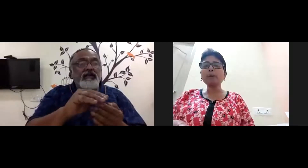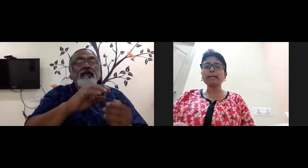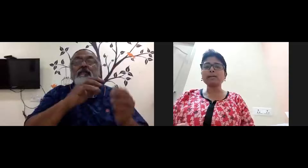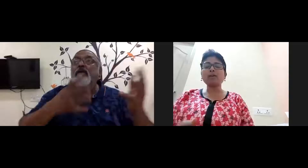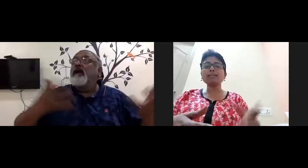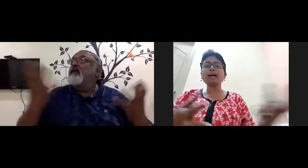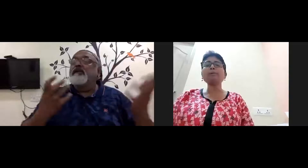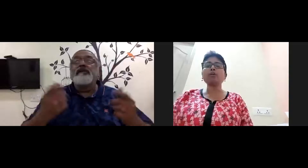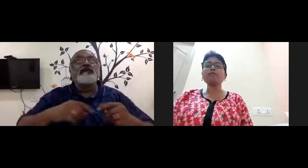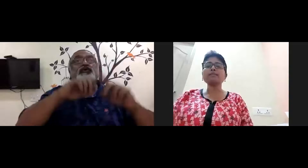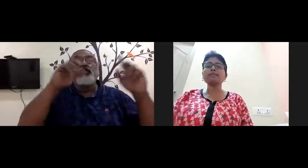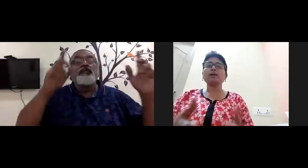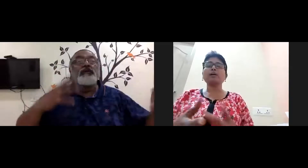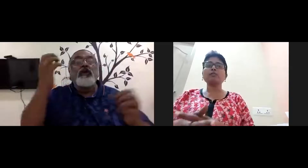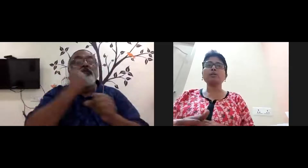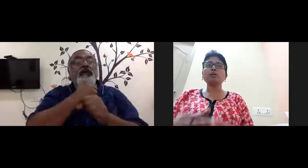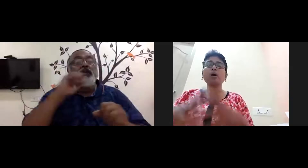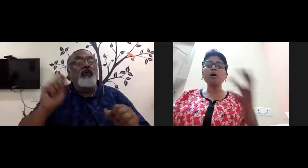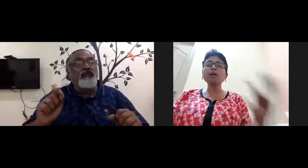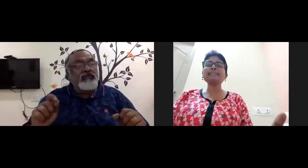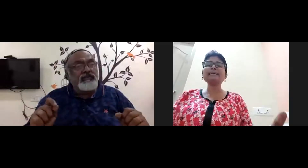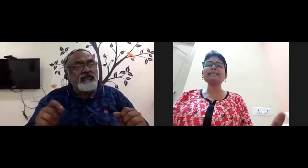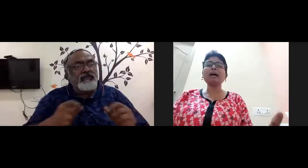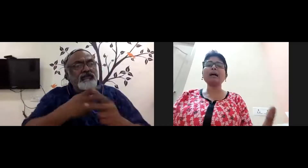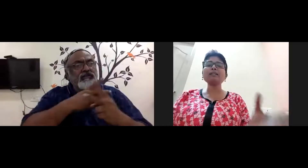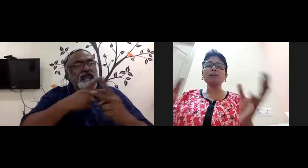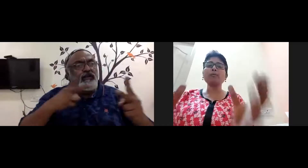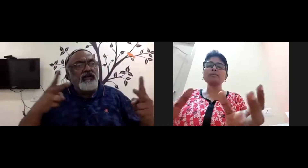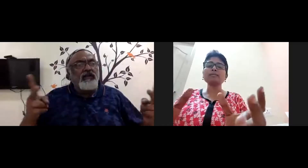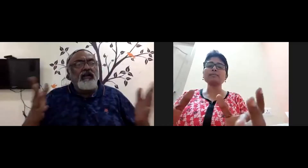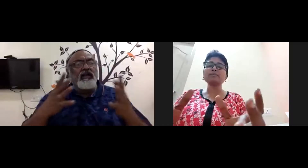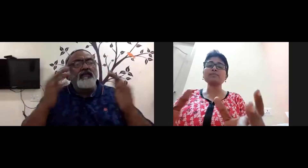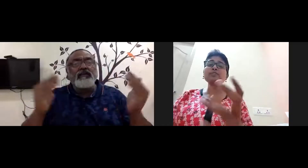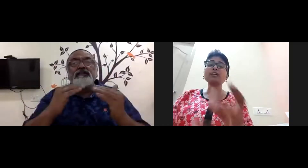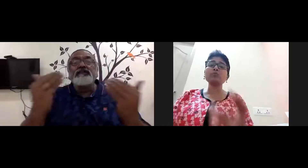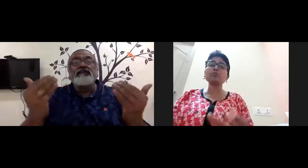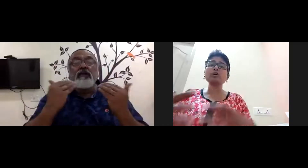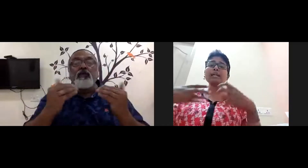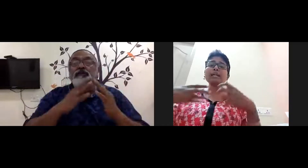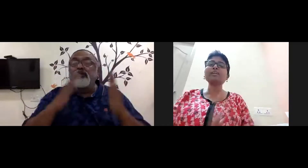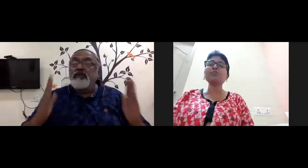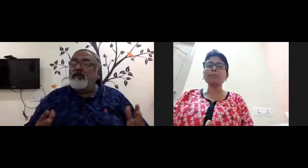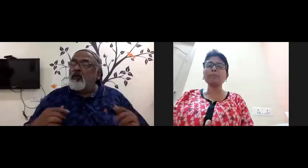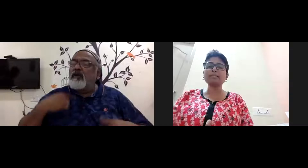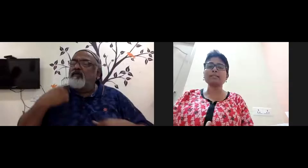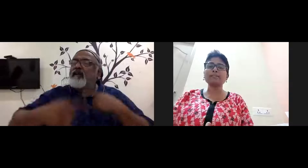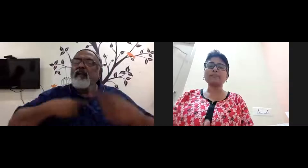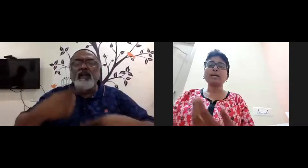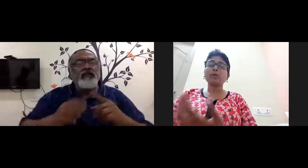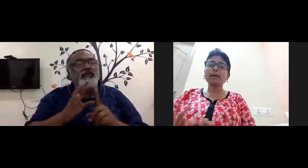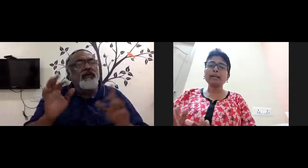the supermarket, or the government offices. All these are support systems which we are using on a day-to-day